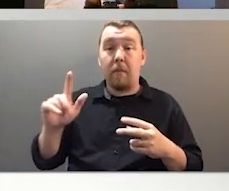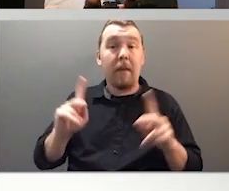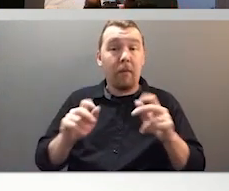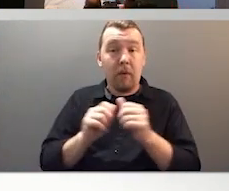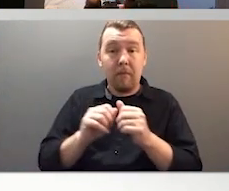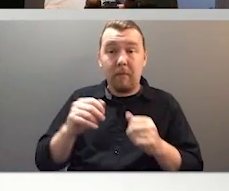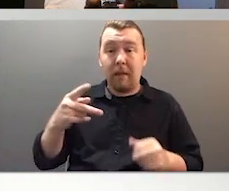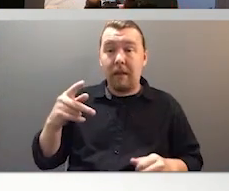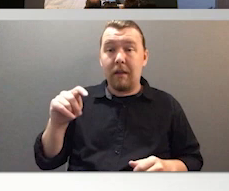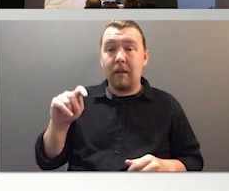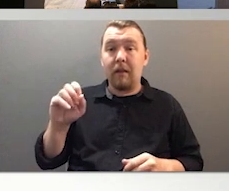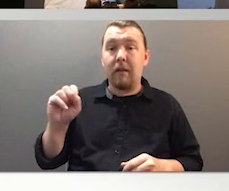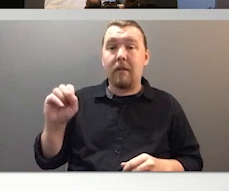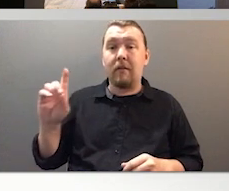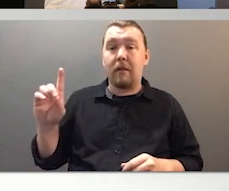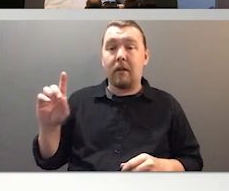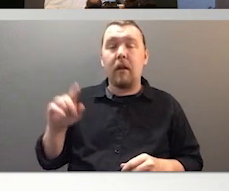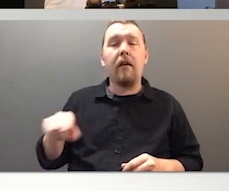that,